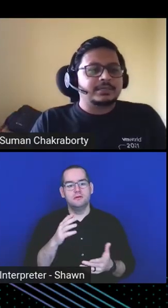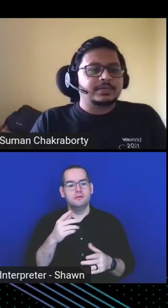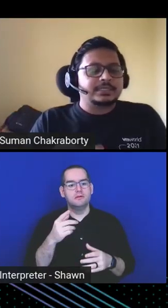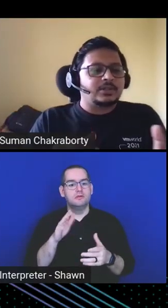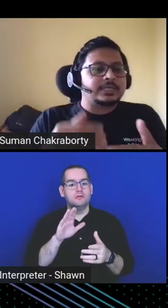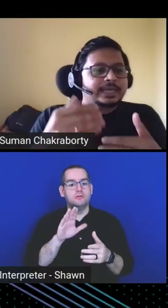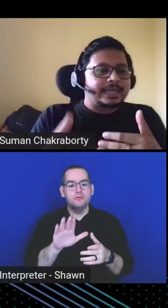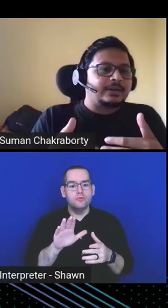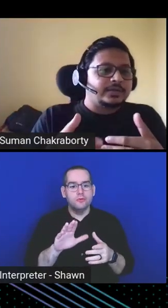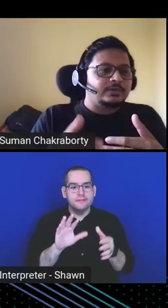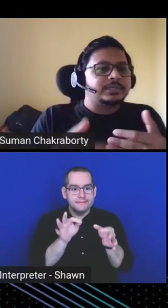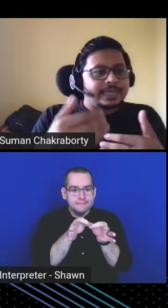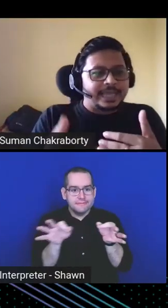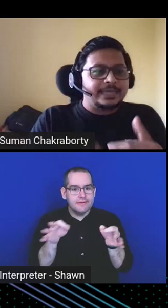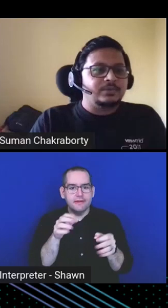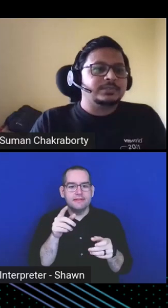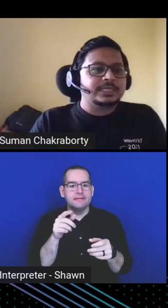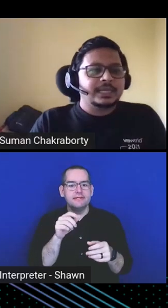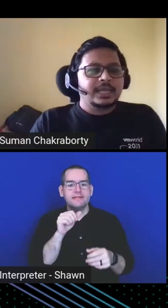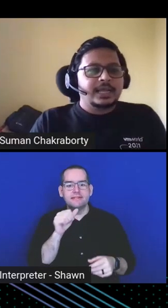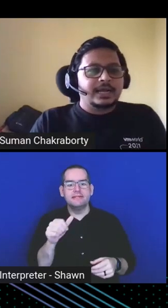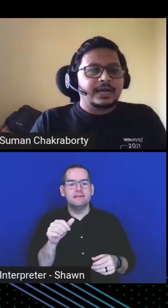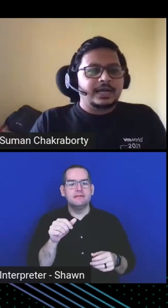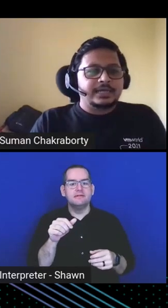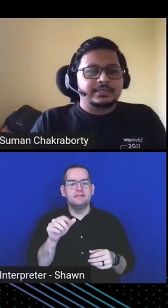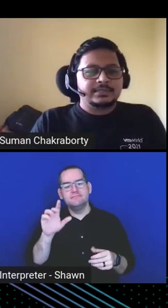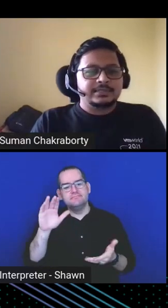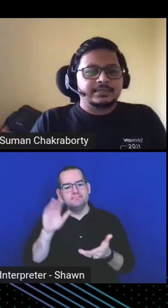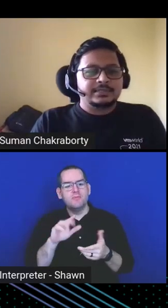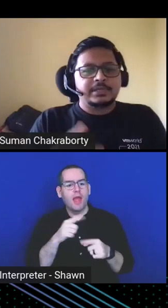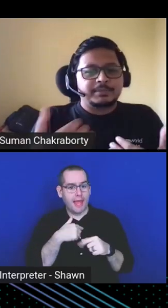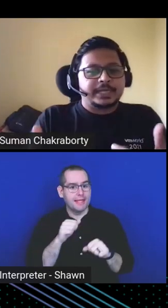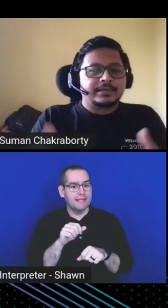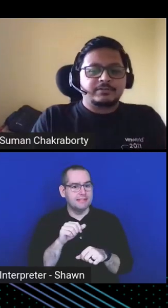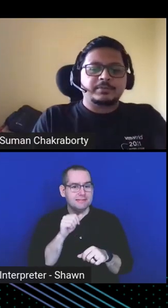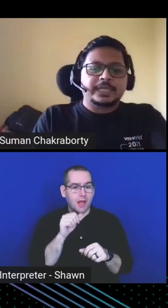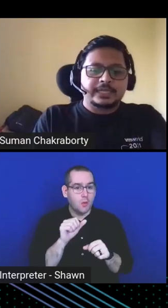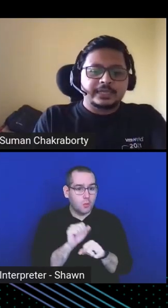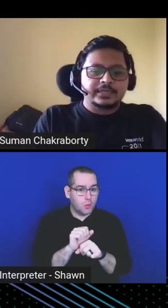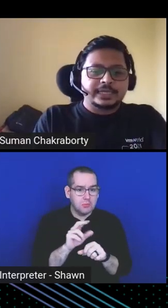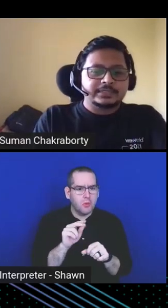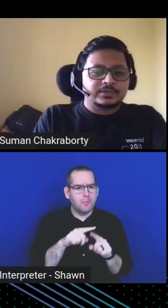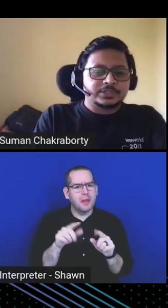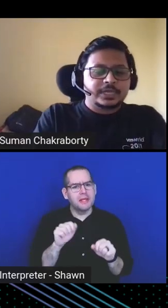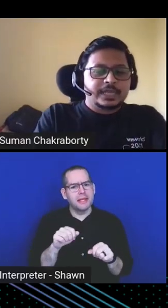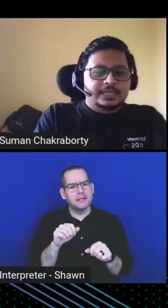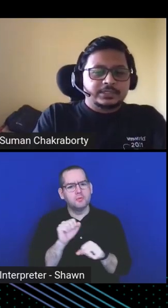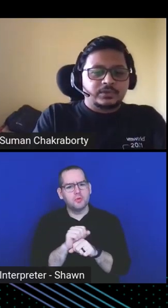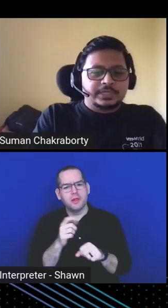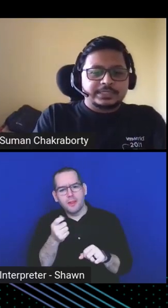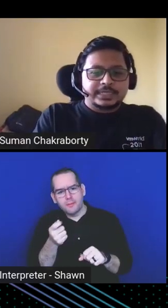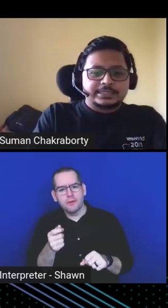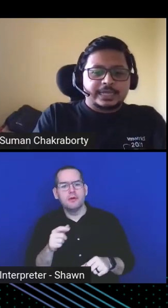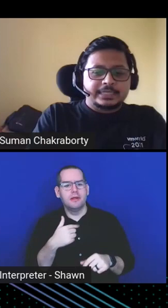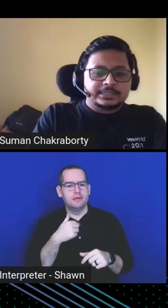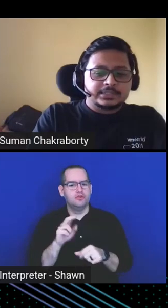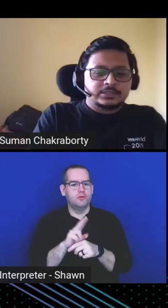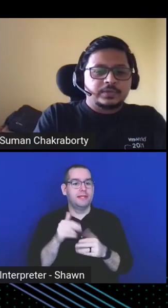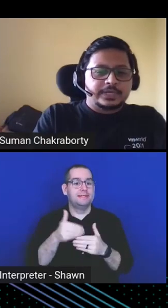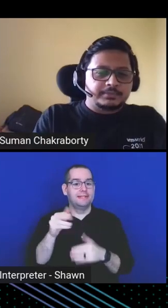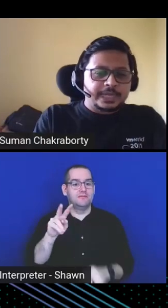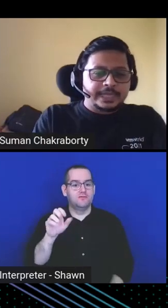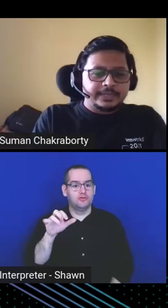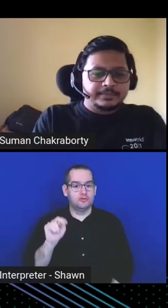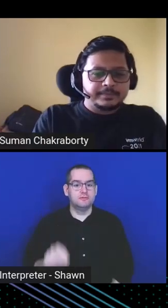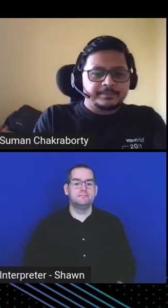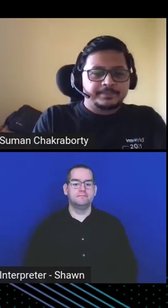but it's not that I cannot use. I can use it. Uh, Maybe deprecated from the next version. So in this case, I'll just